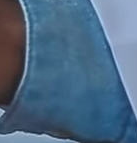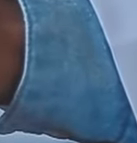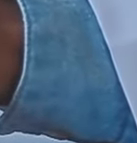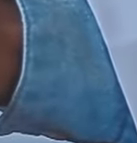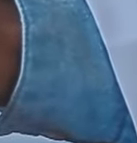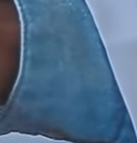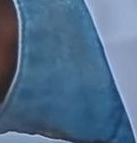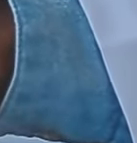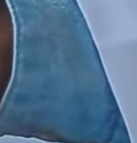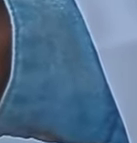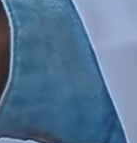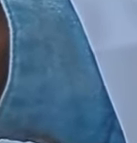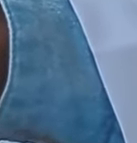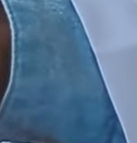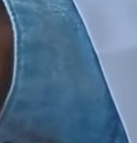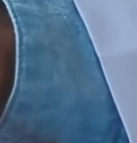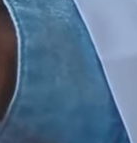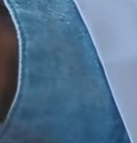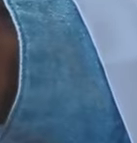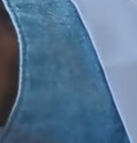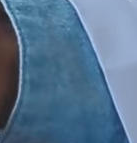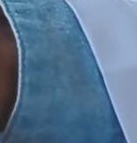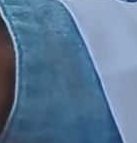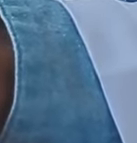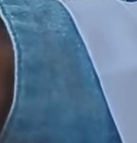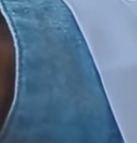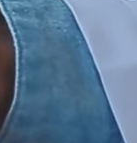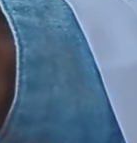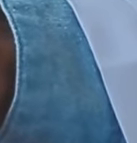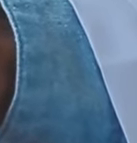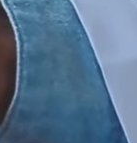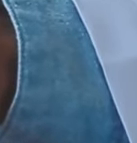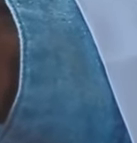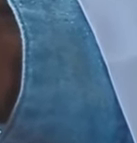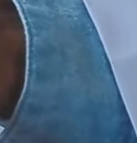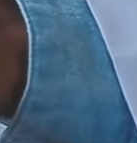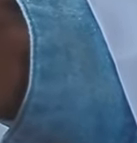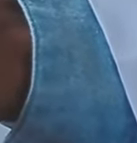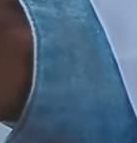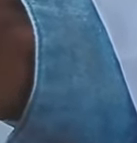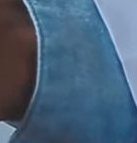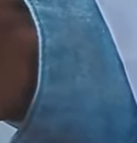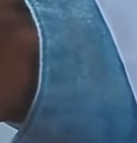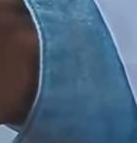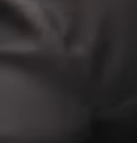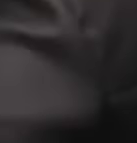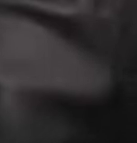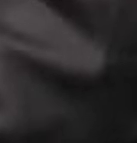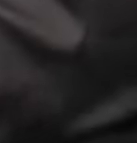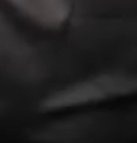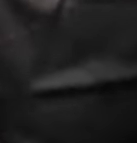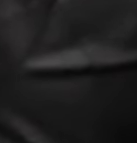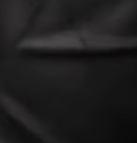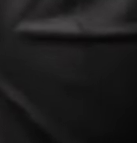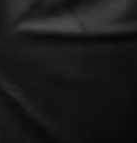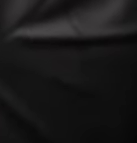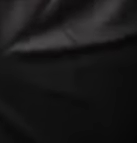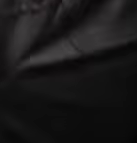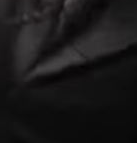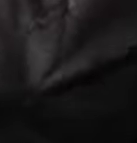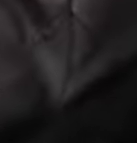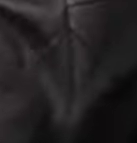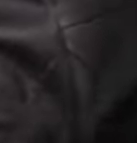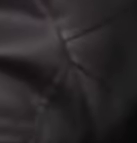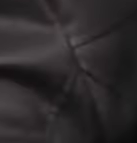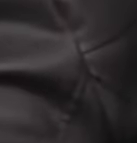test positive, TB treatment is now improved and can be taken for a shorter duration. By taking TB treatment,